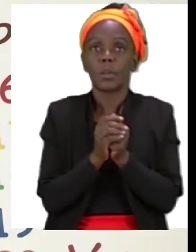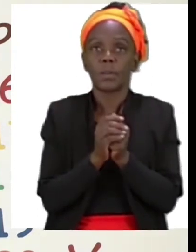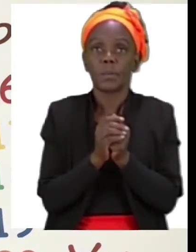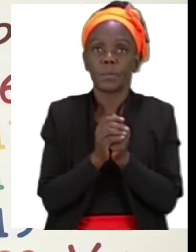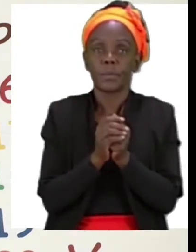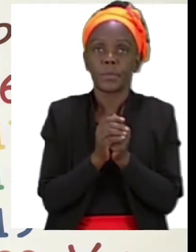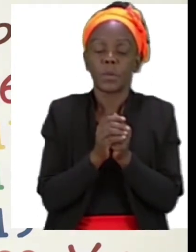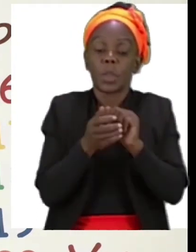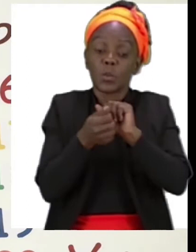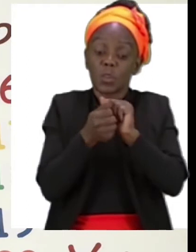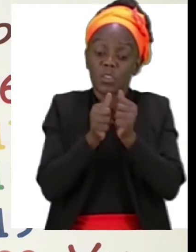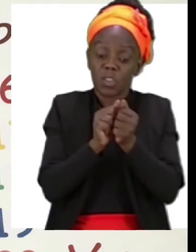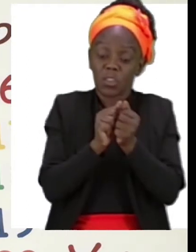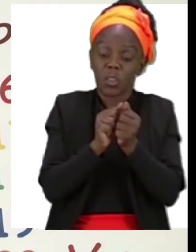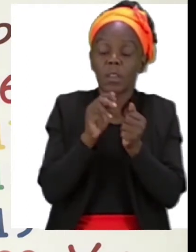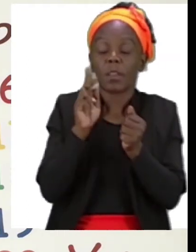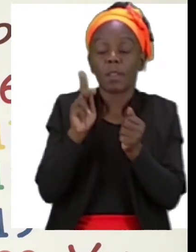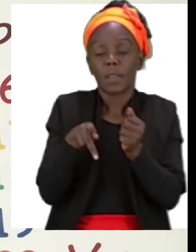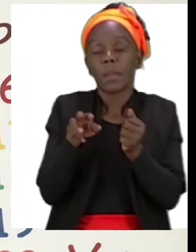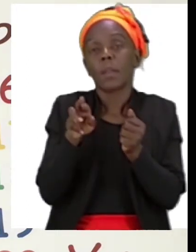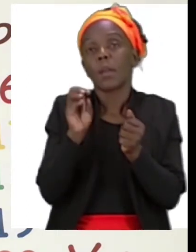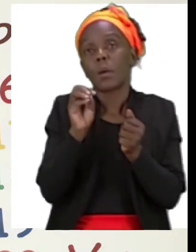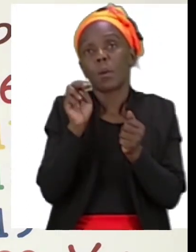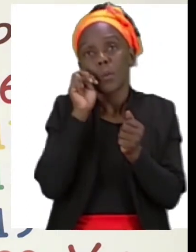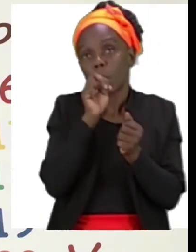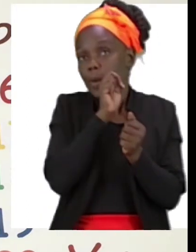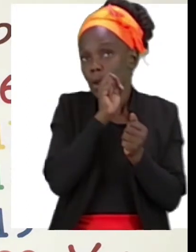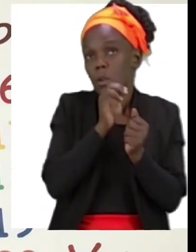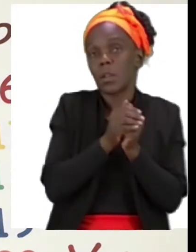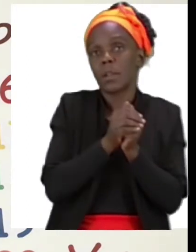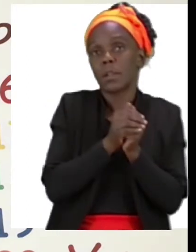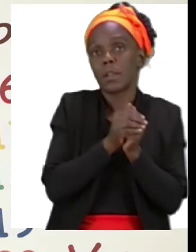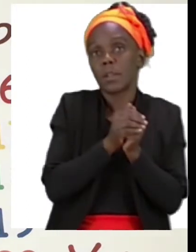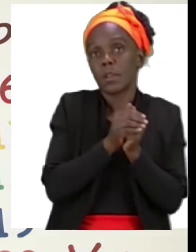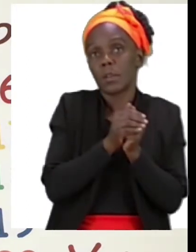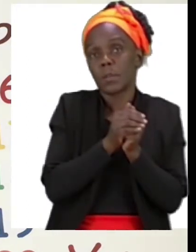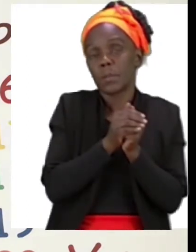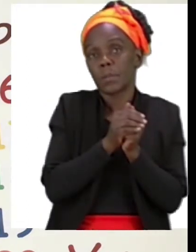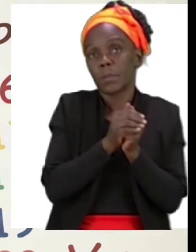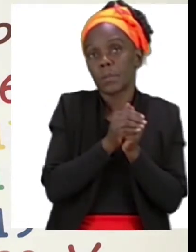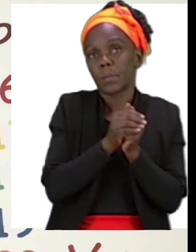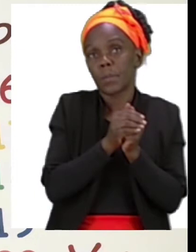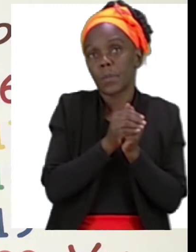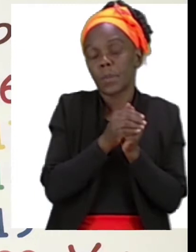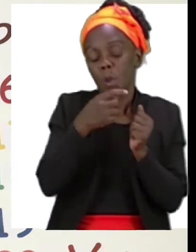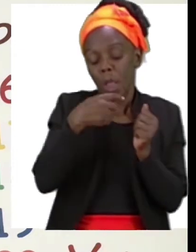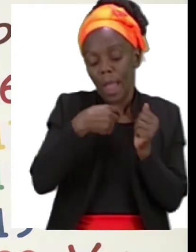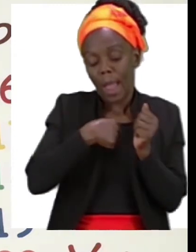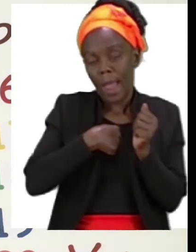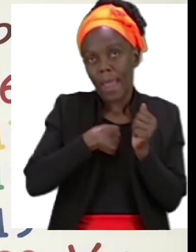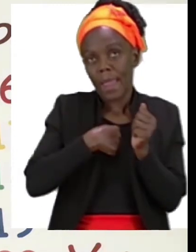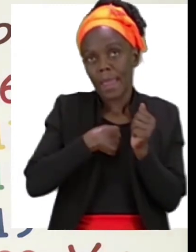these pronouns into possessive pronouns, that means I and me will change